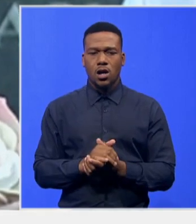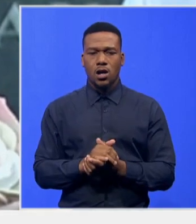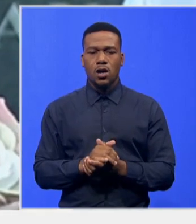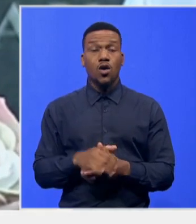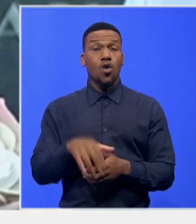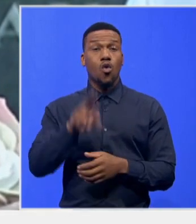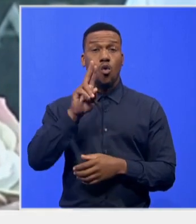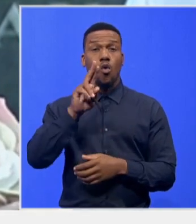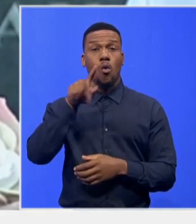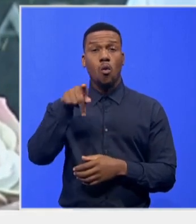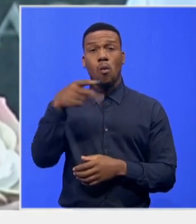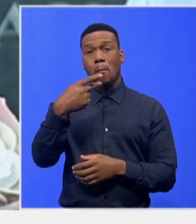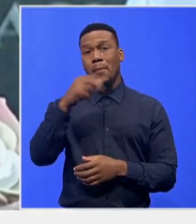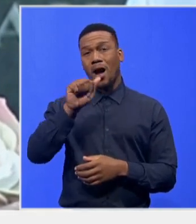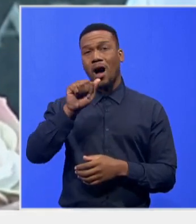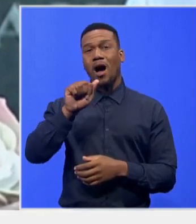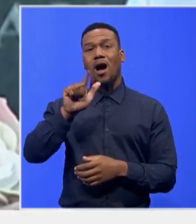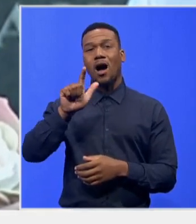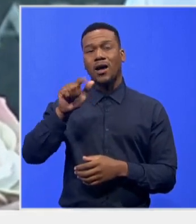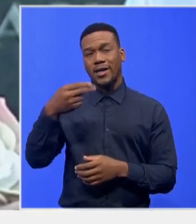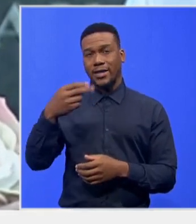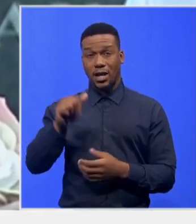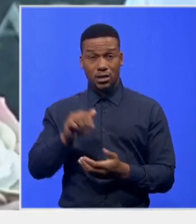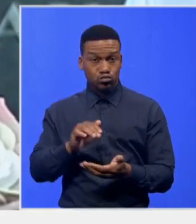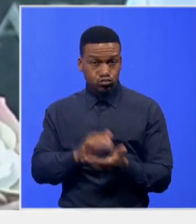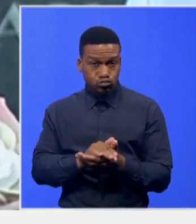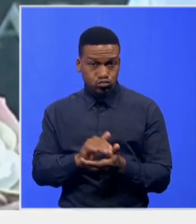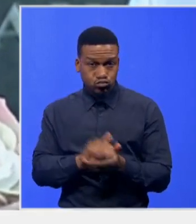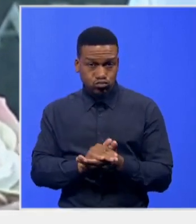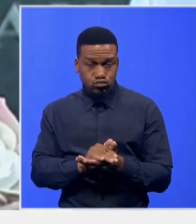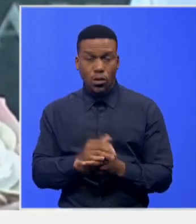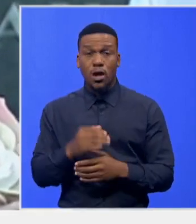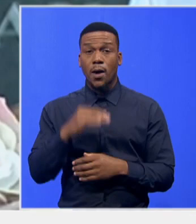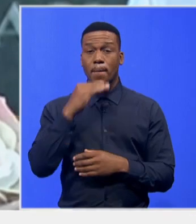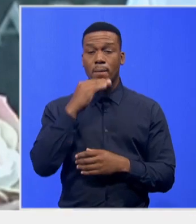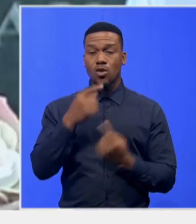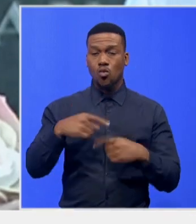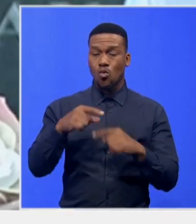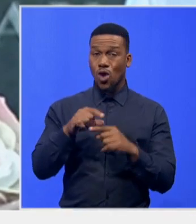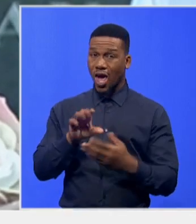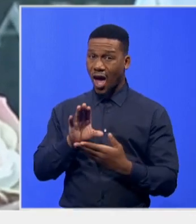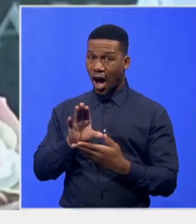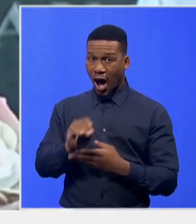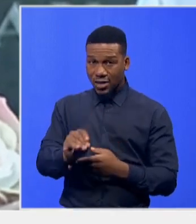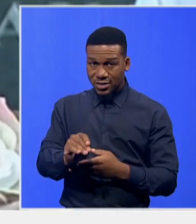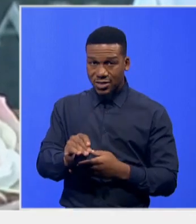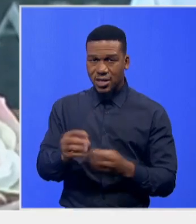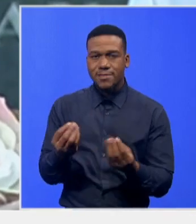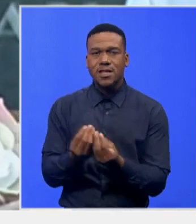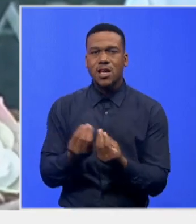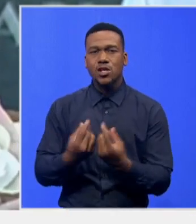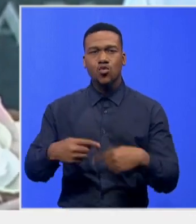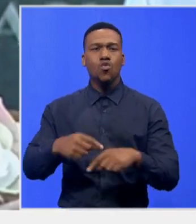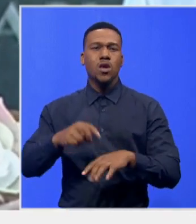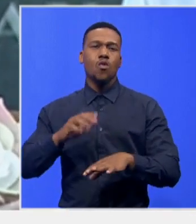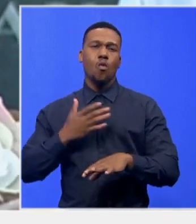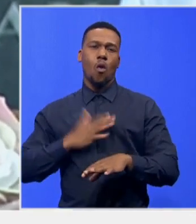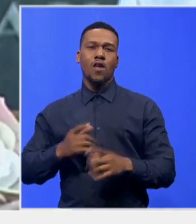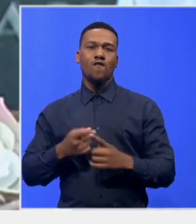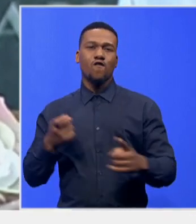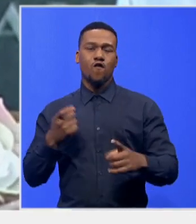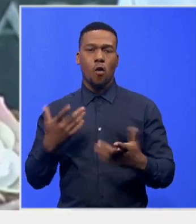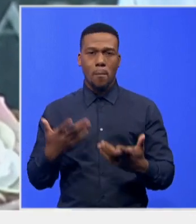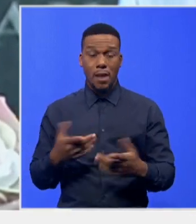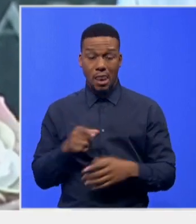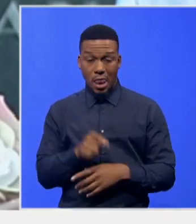kupahla, saying things that we want from our late our ancestors, because